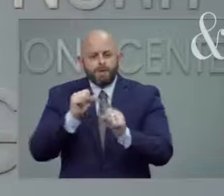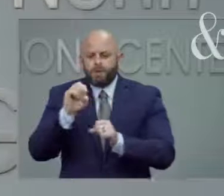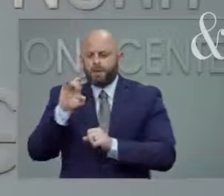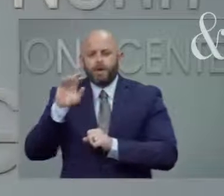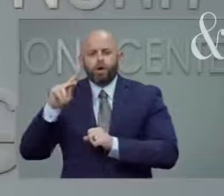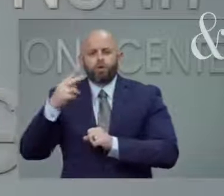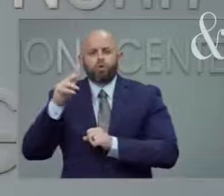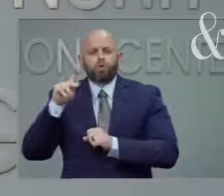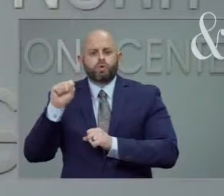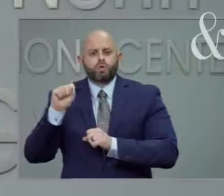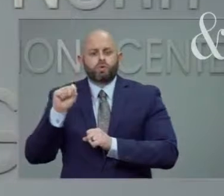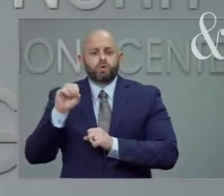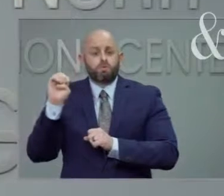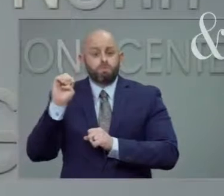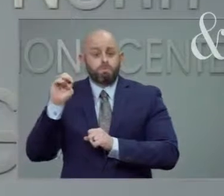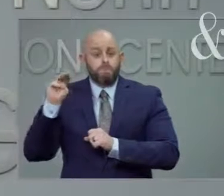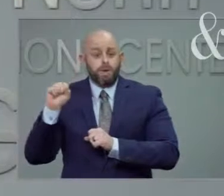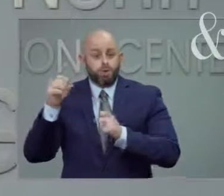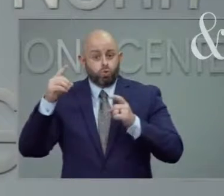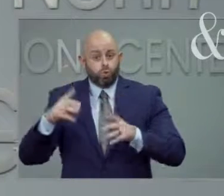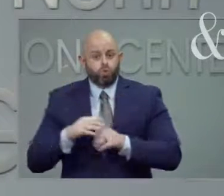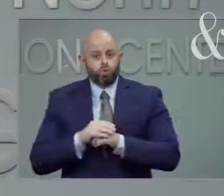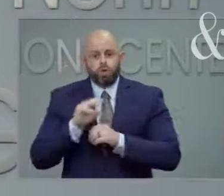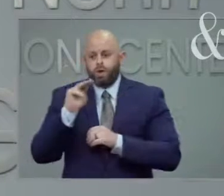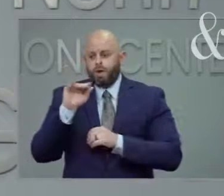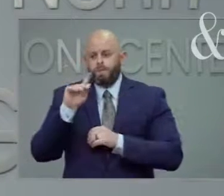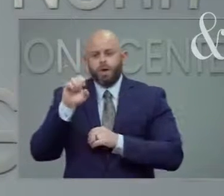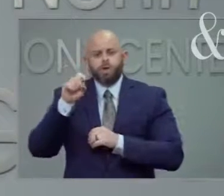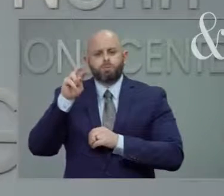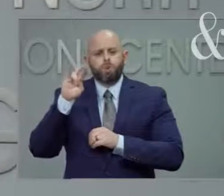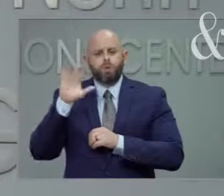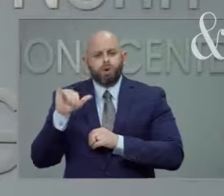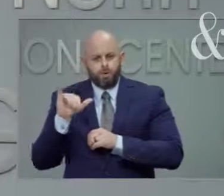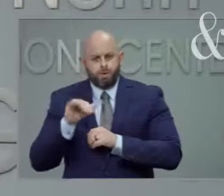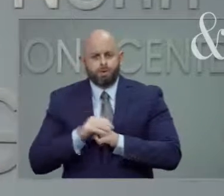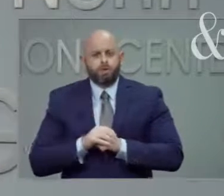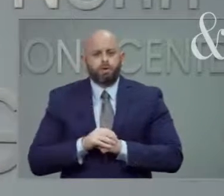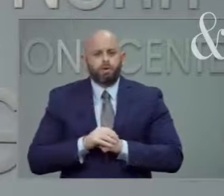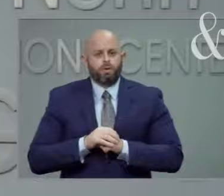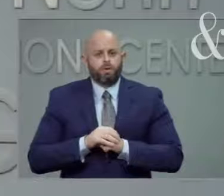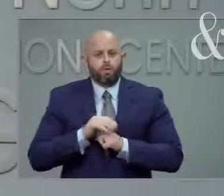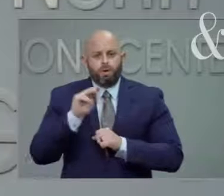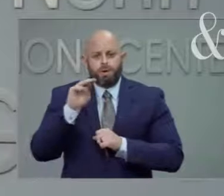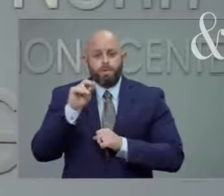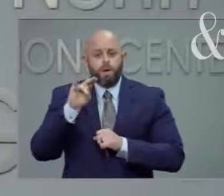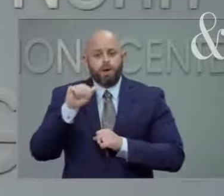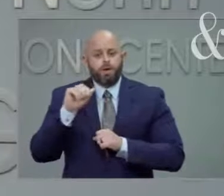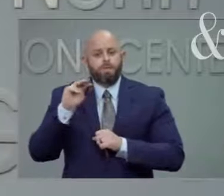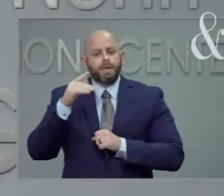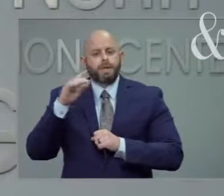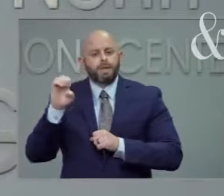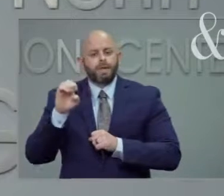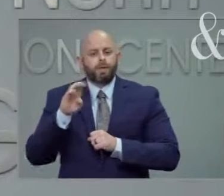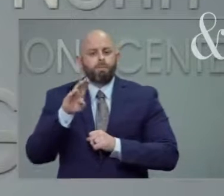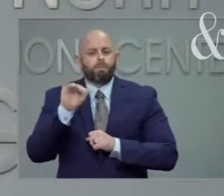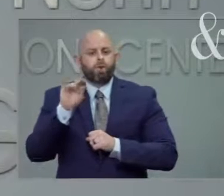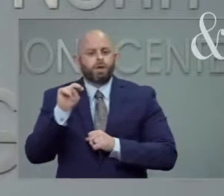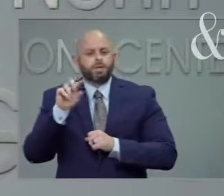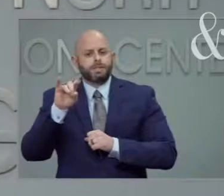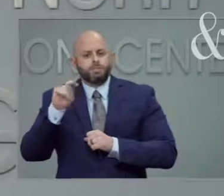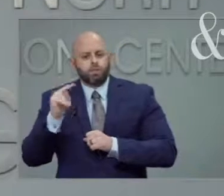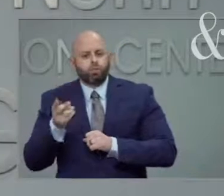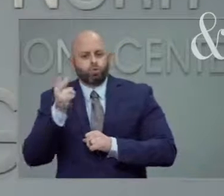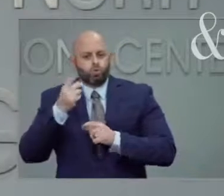Our Emergency Management Director, Mike Sprayberry, is also with us. Monica McGee and Brian Tipton are our sign